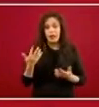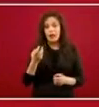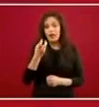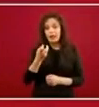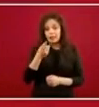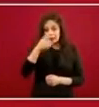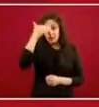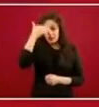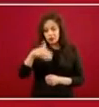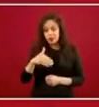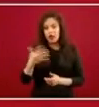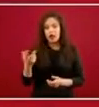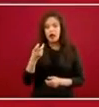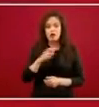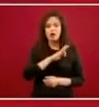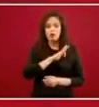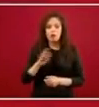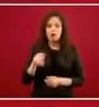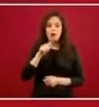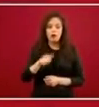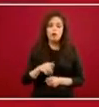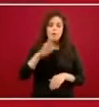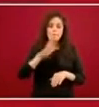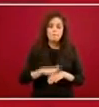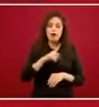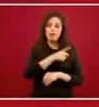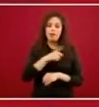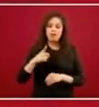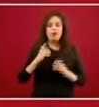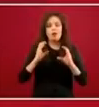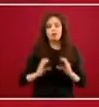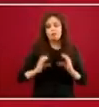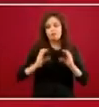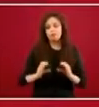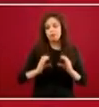association. If you're in a family that has